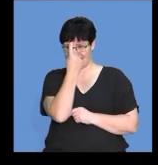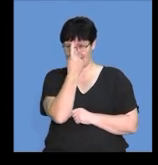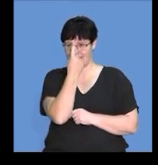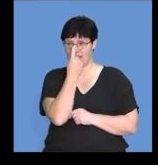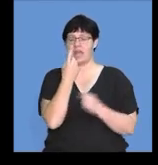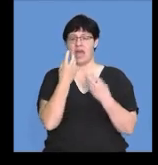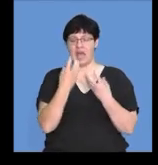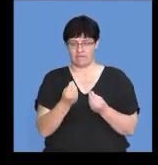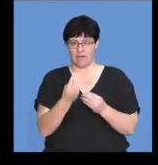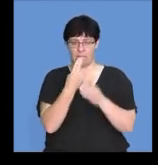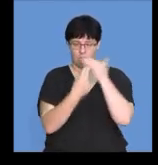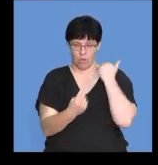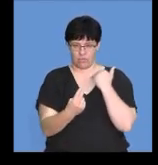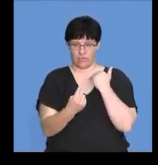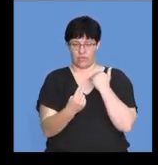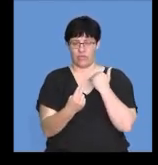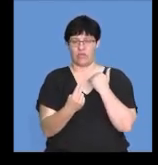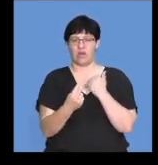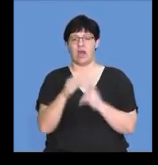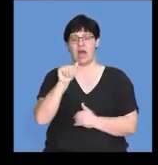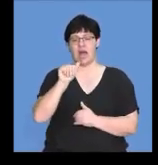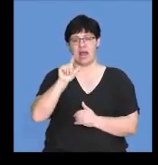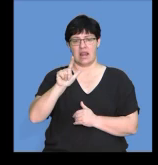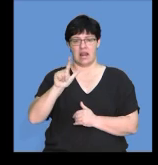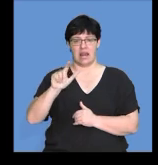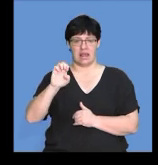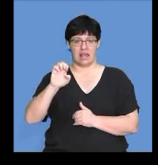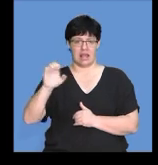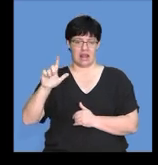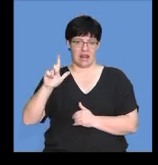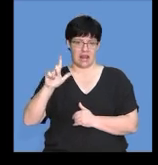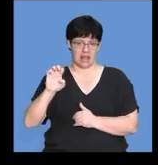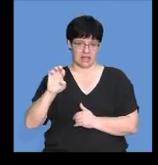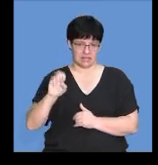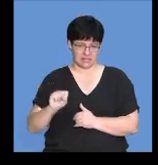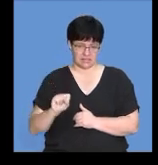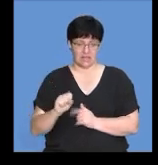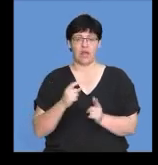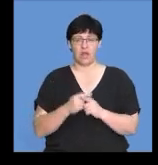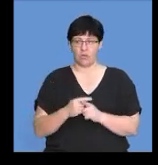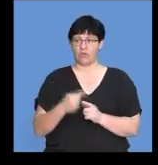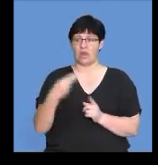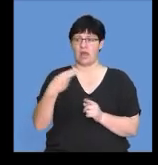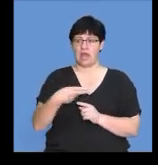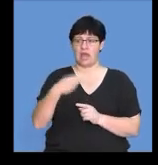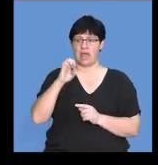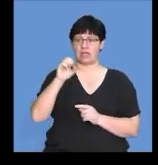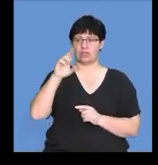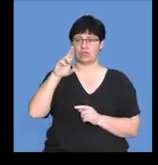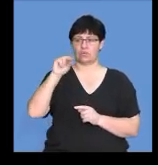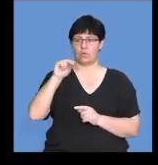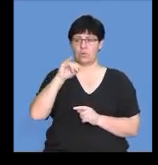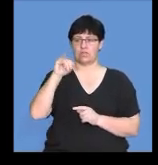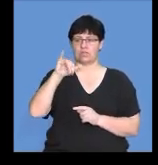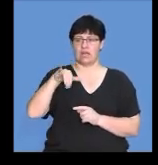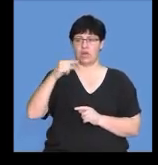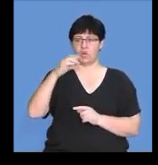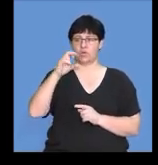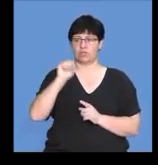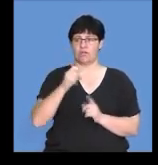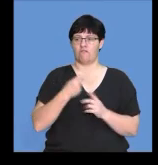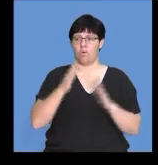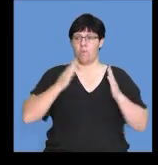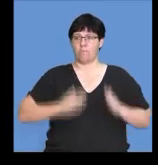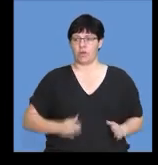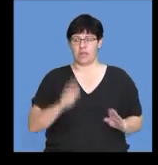that they have both the same alleles, and heterozygous for body pattern. So you've got to identify which